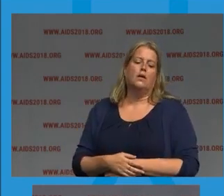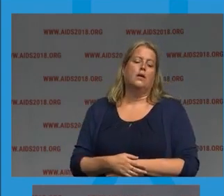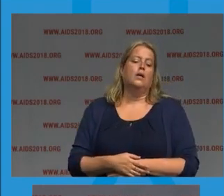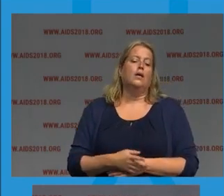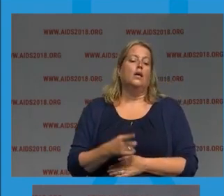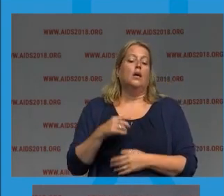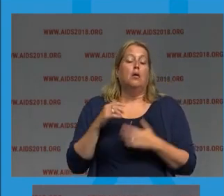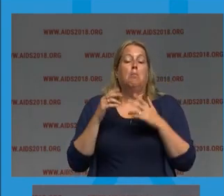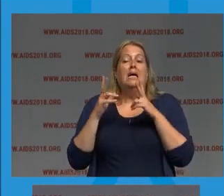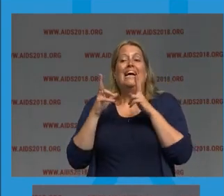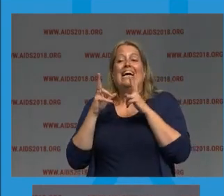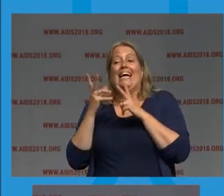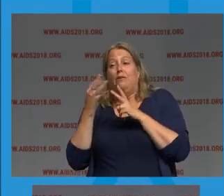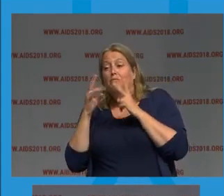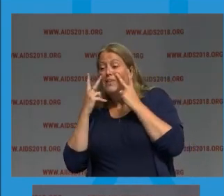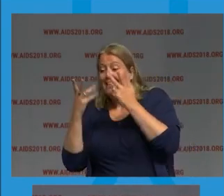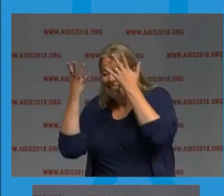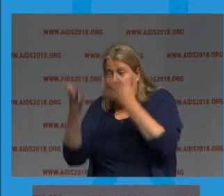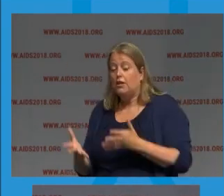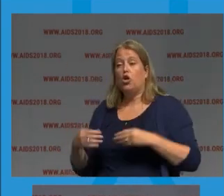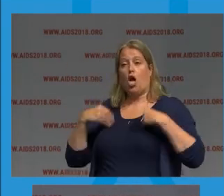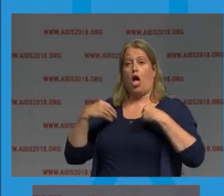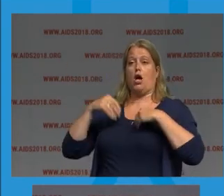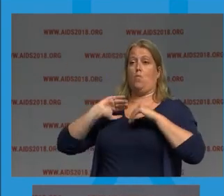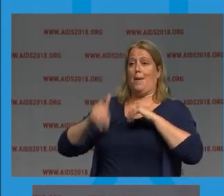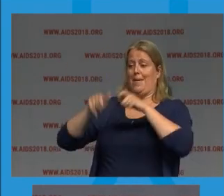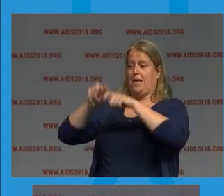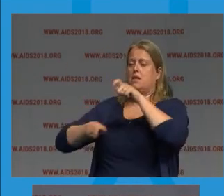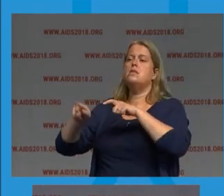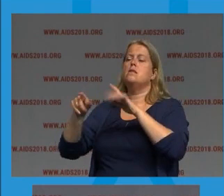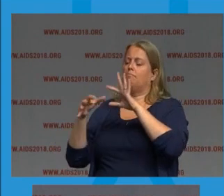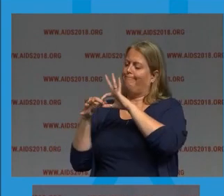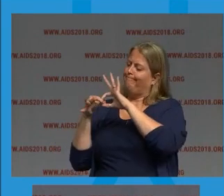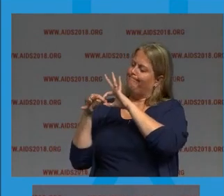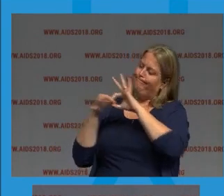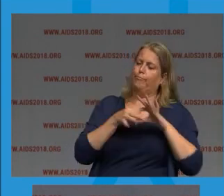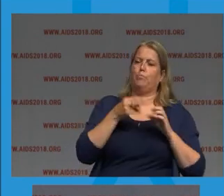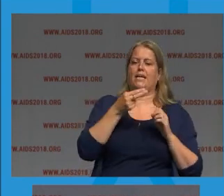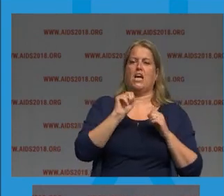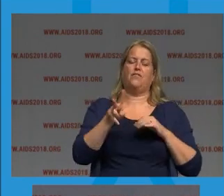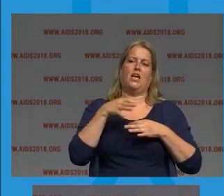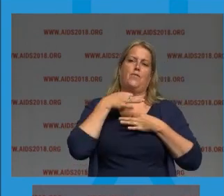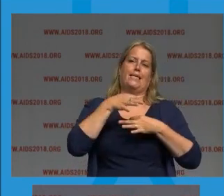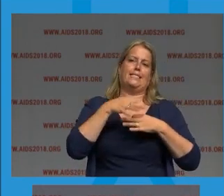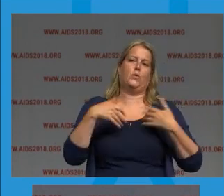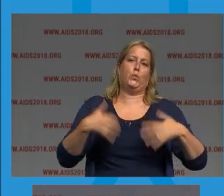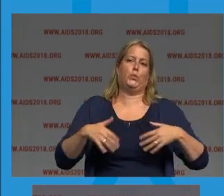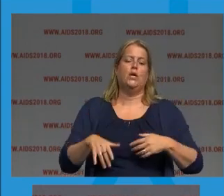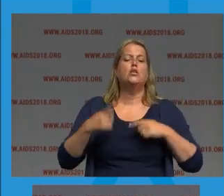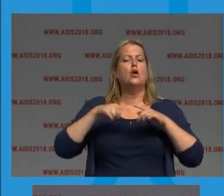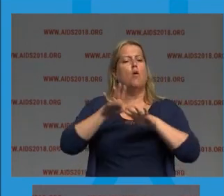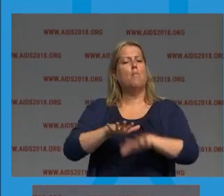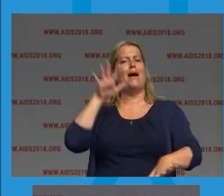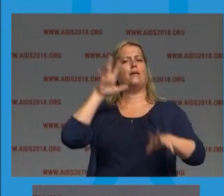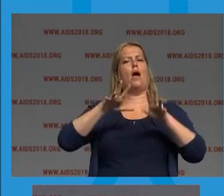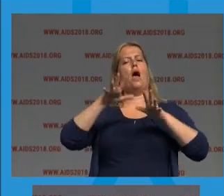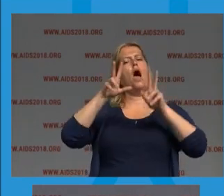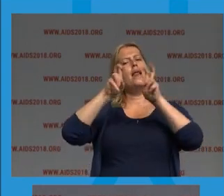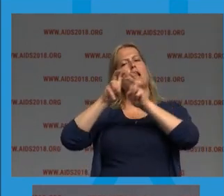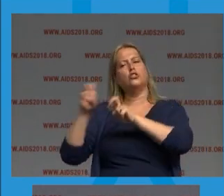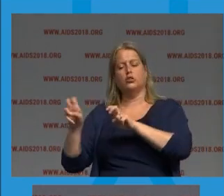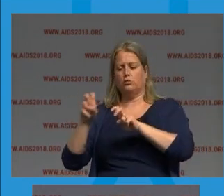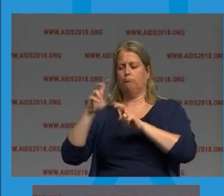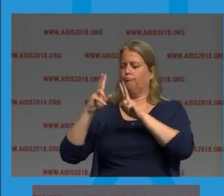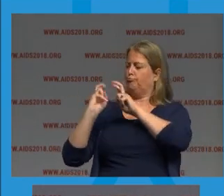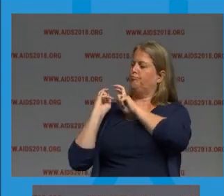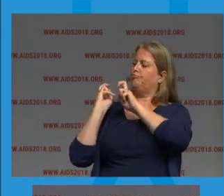has been assessed, it is consistently associated with HIV risks. And so we did a quick meta-analysis of studies going back about 10